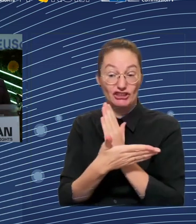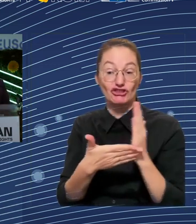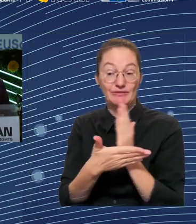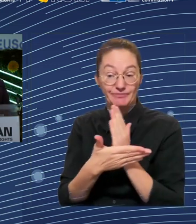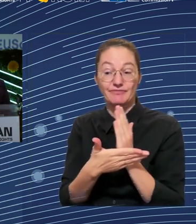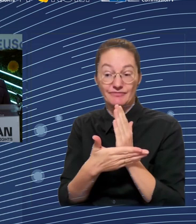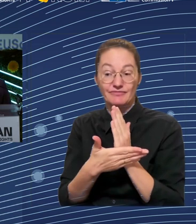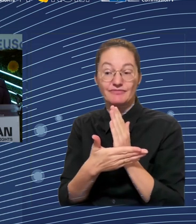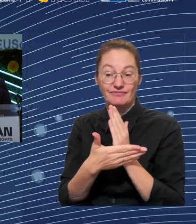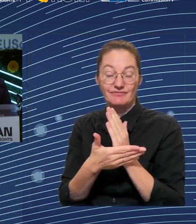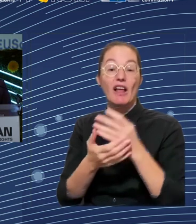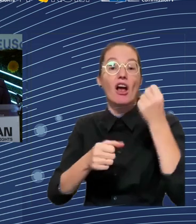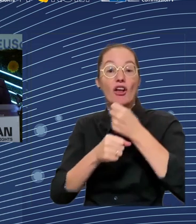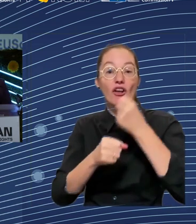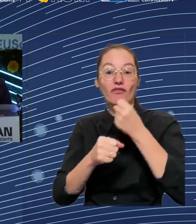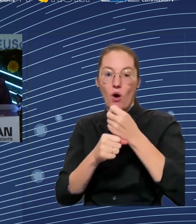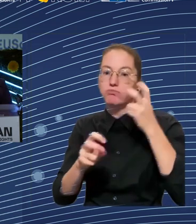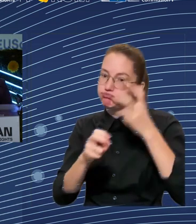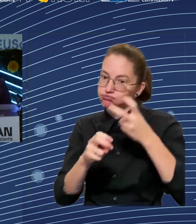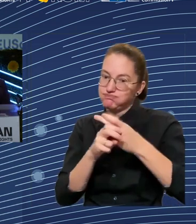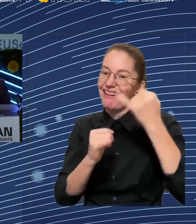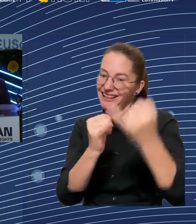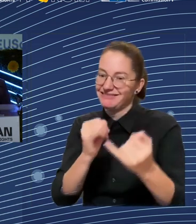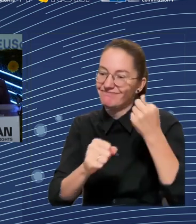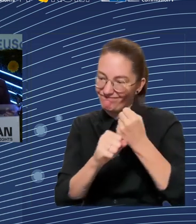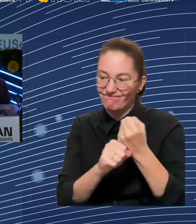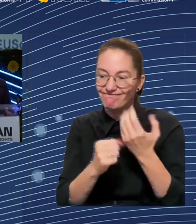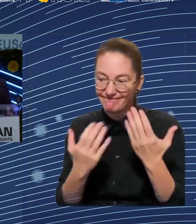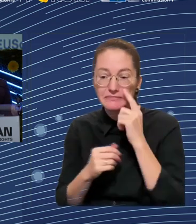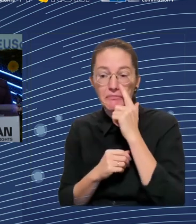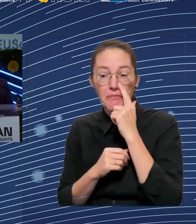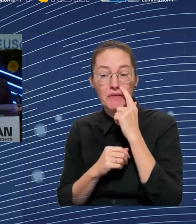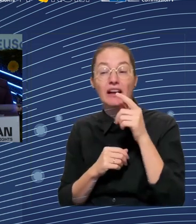meet, against the EU average of 26%.